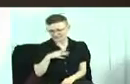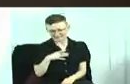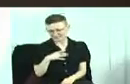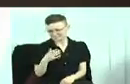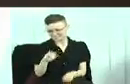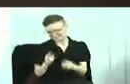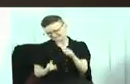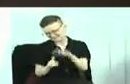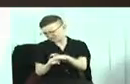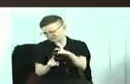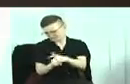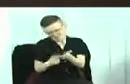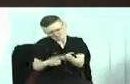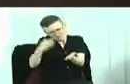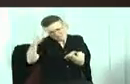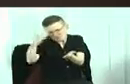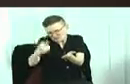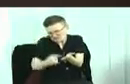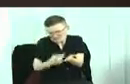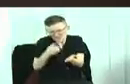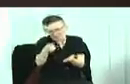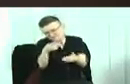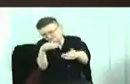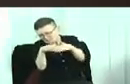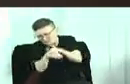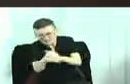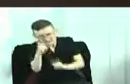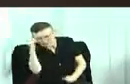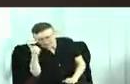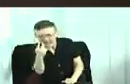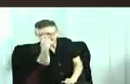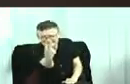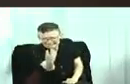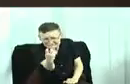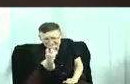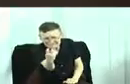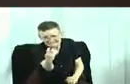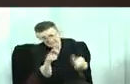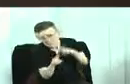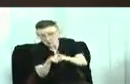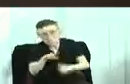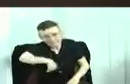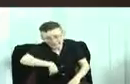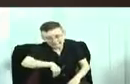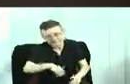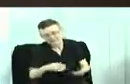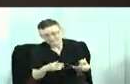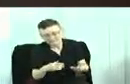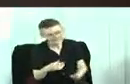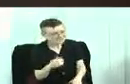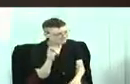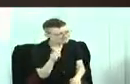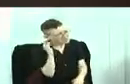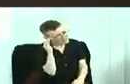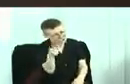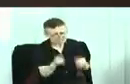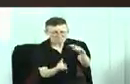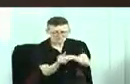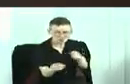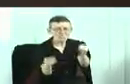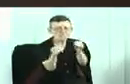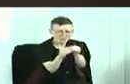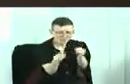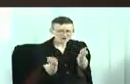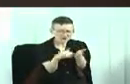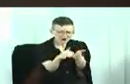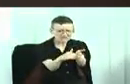back, and he'd slip in after we began and slip out after we left. And then eventually, he started coming a little more frequently and started sitting a little bit